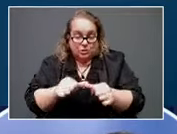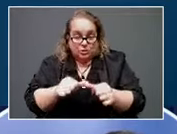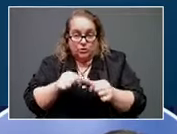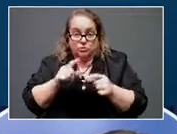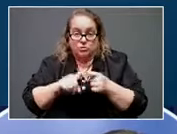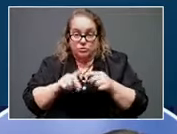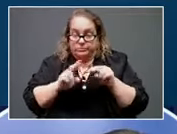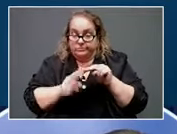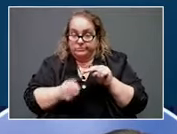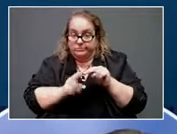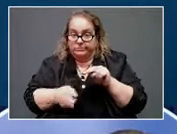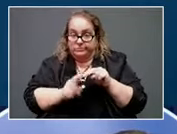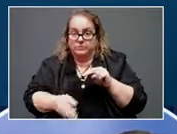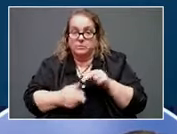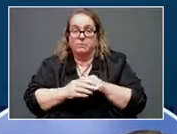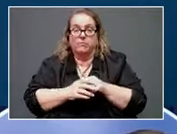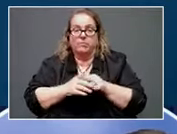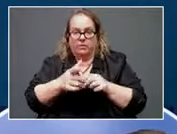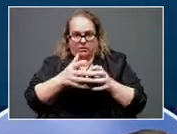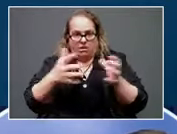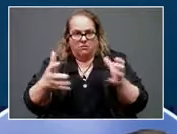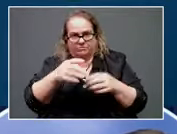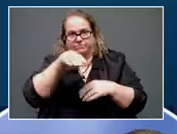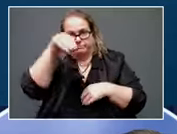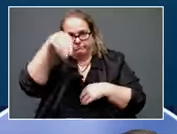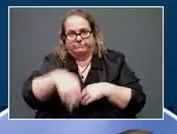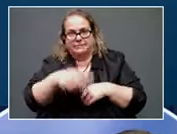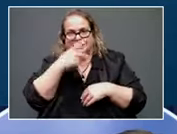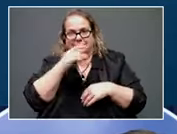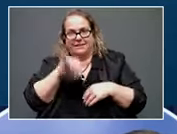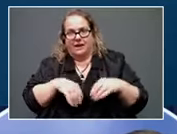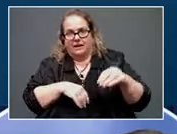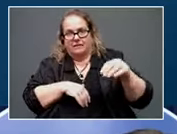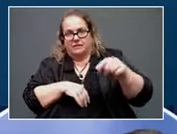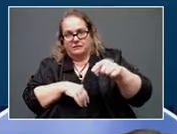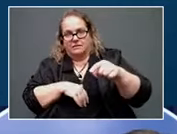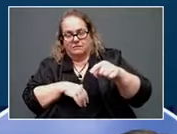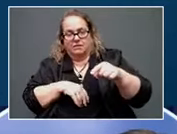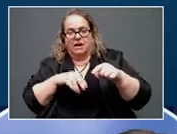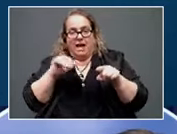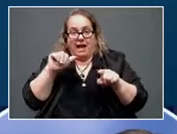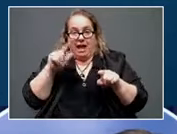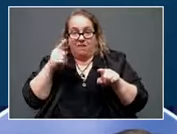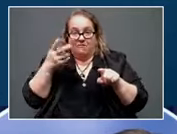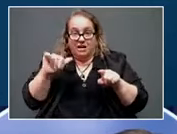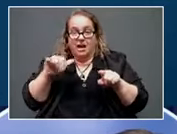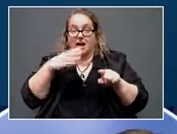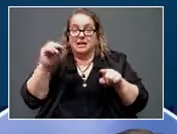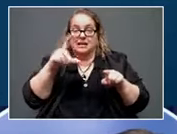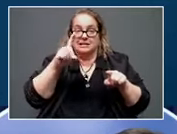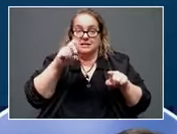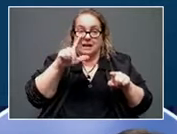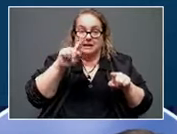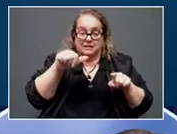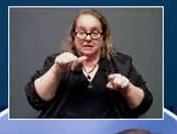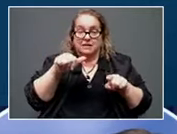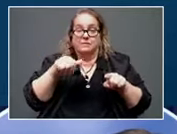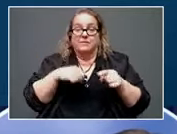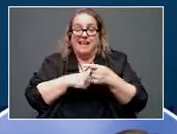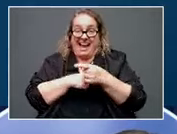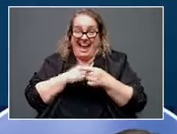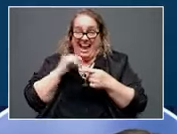fall significantly. Again, let's look at the difference between Alpha and Delta. Alpha really being the first